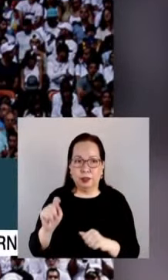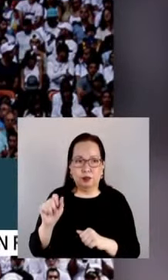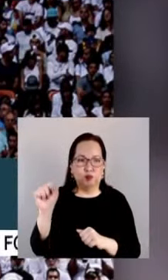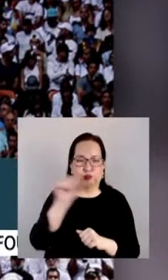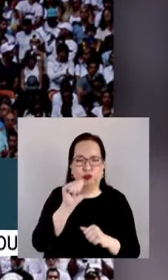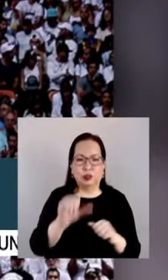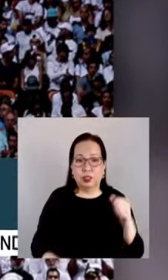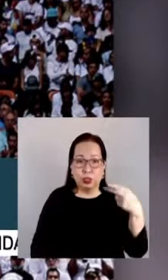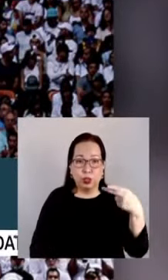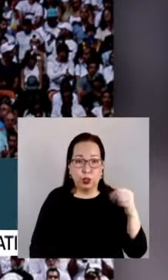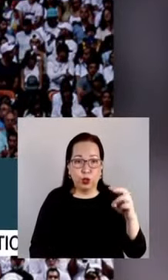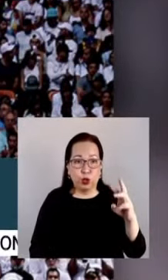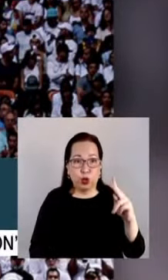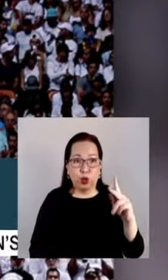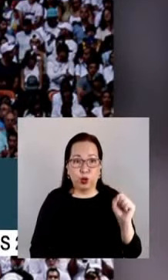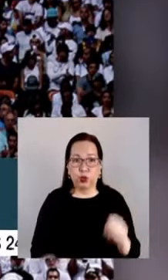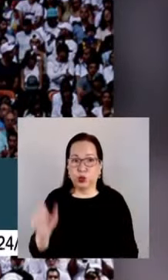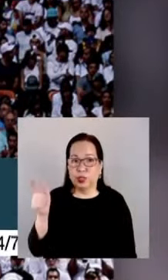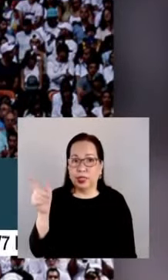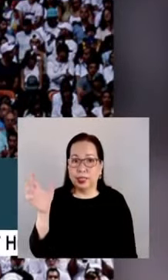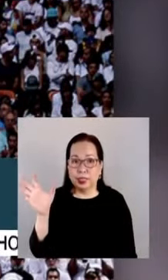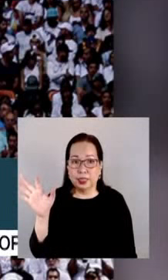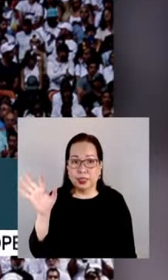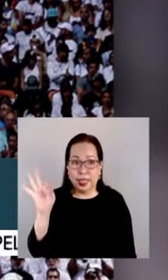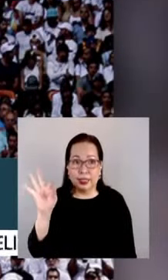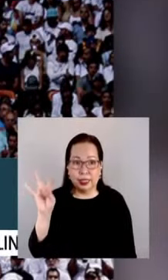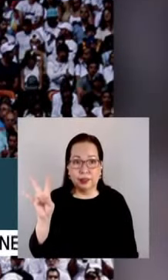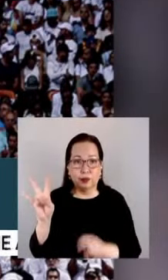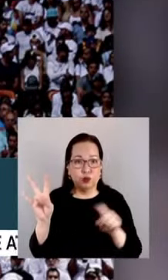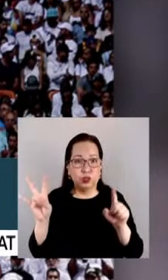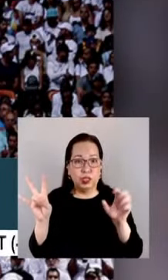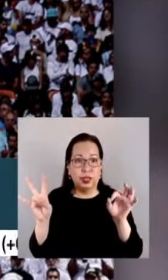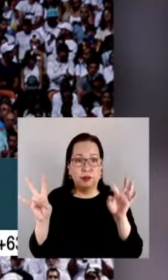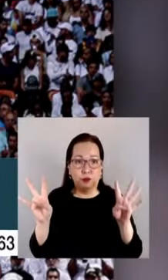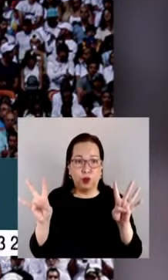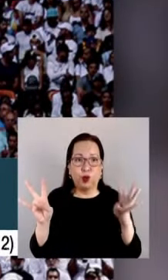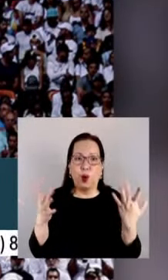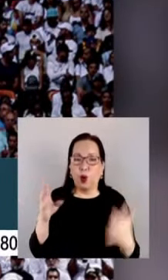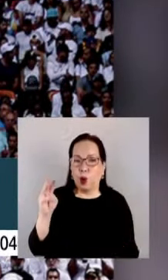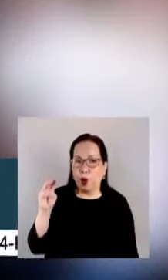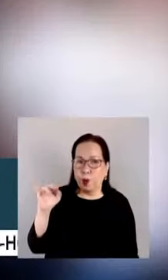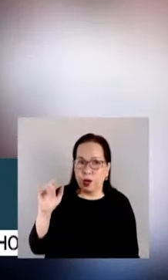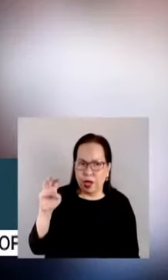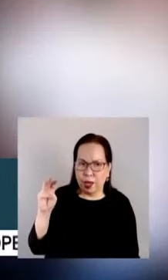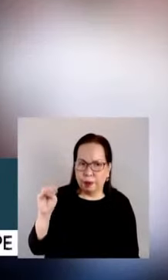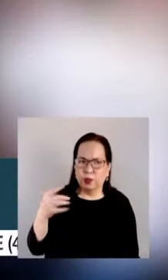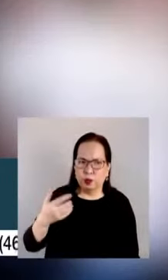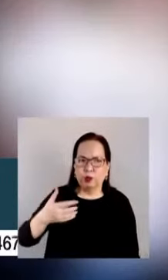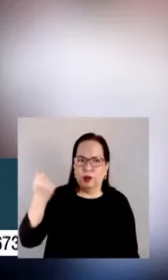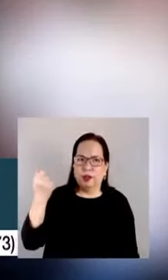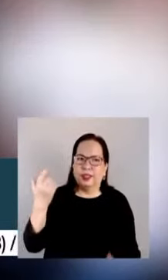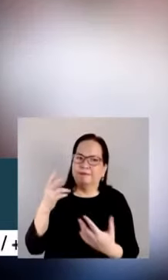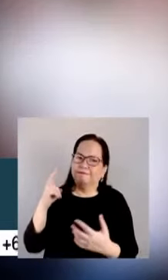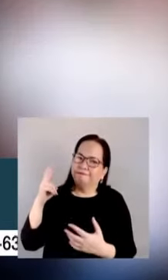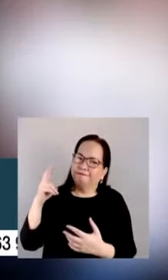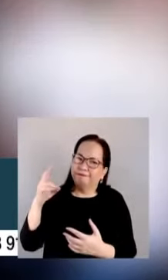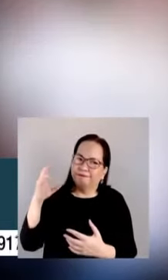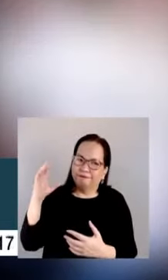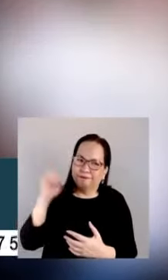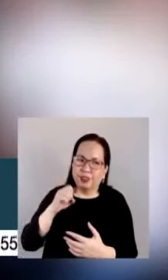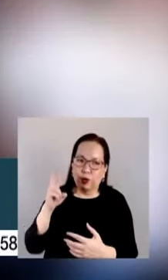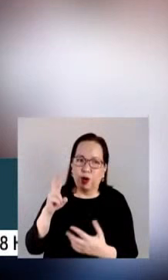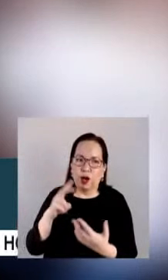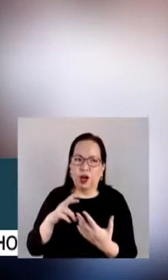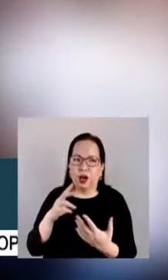with a 97-94 squeaker in Game 5. Miami won despite missing two starters, forward Jimmy Butler and